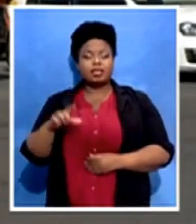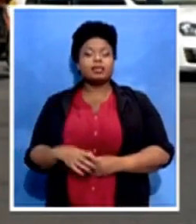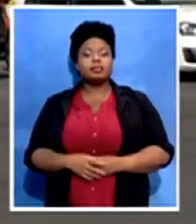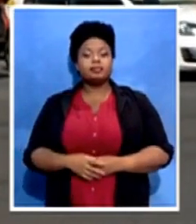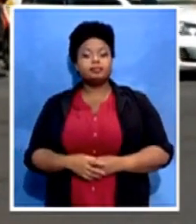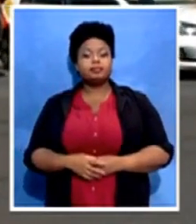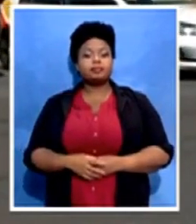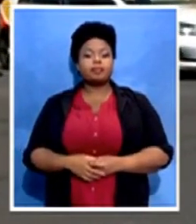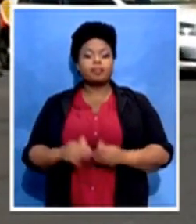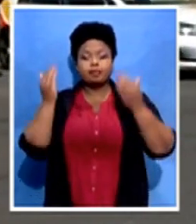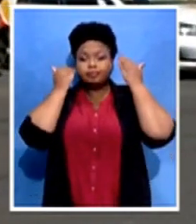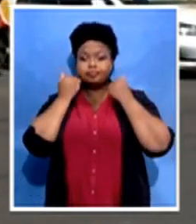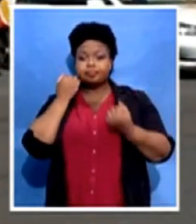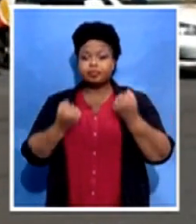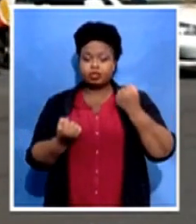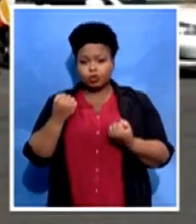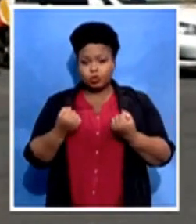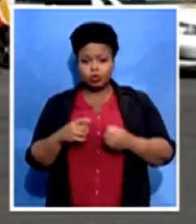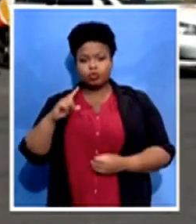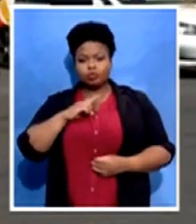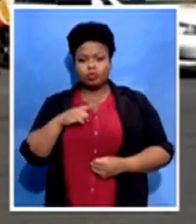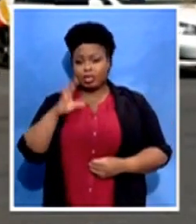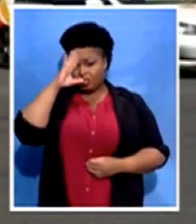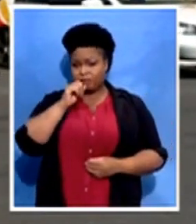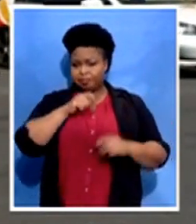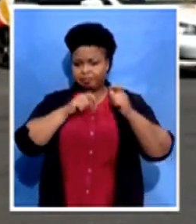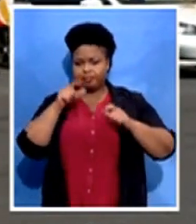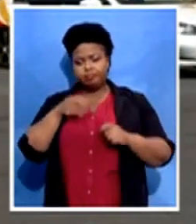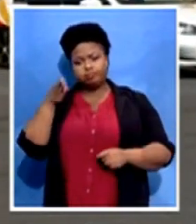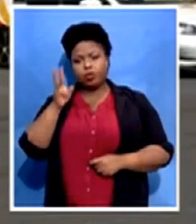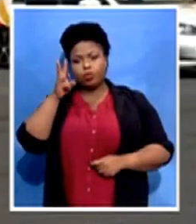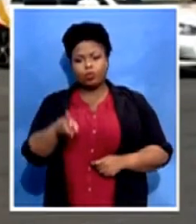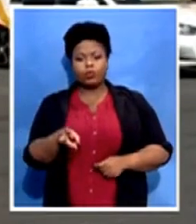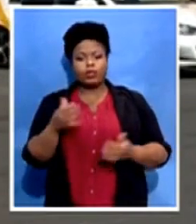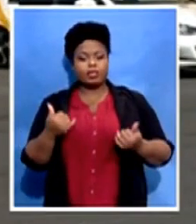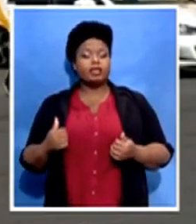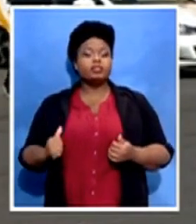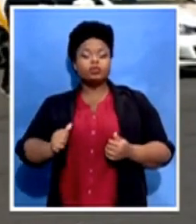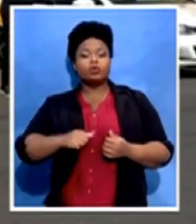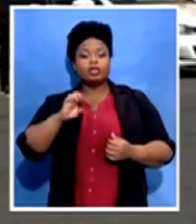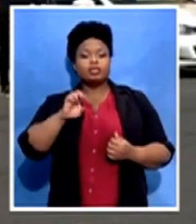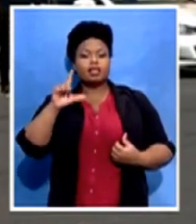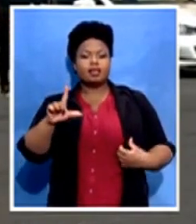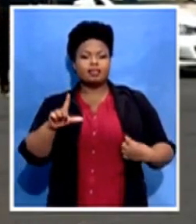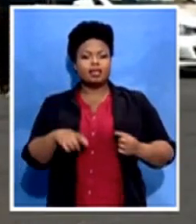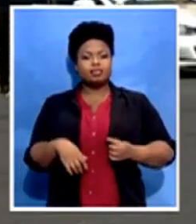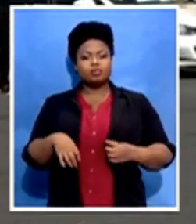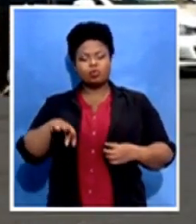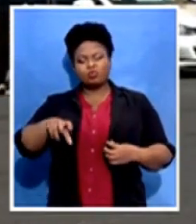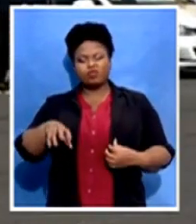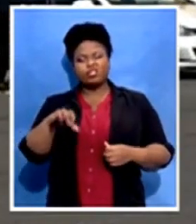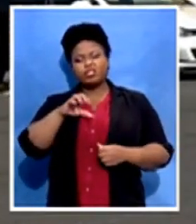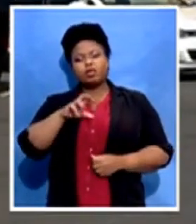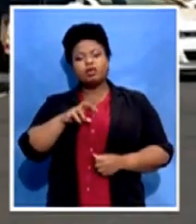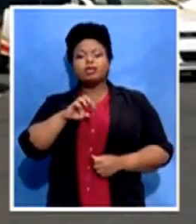these suspects are expected to appear here in the East London Magistrate Court. We've seen politicians, high-ranking politicians, making